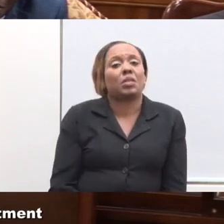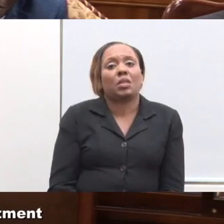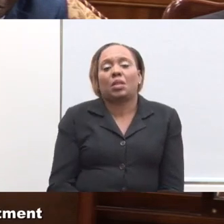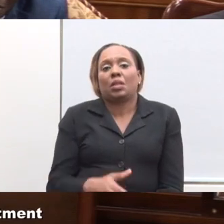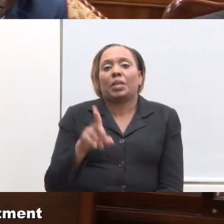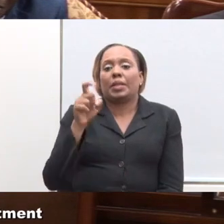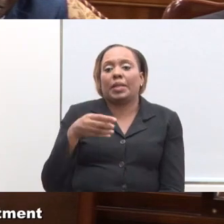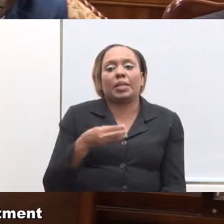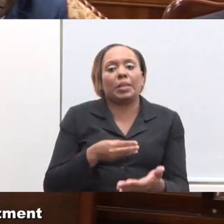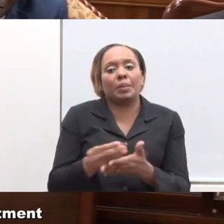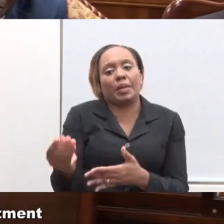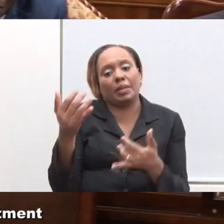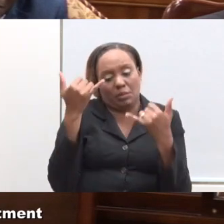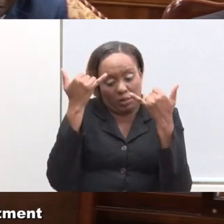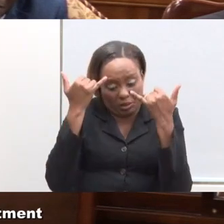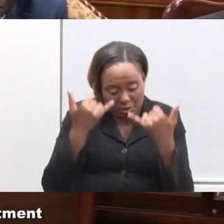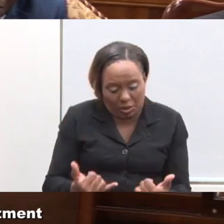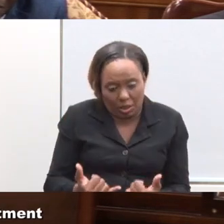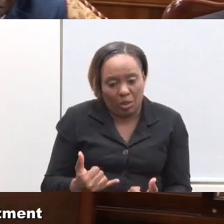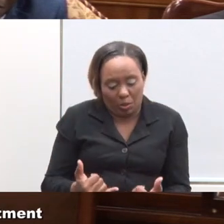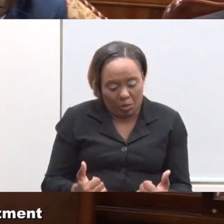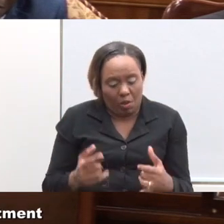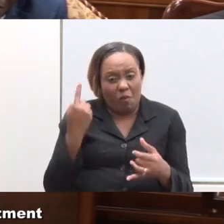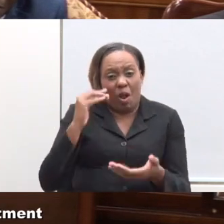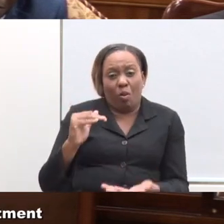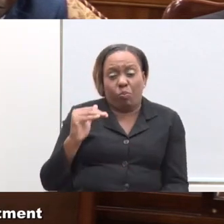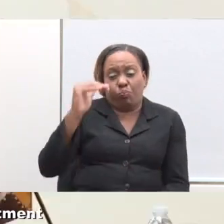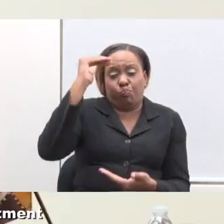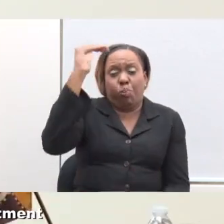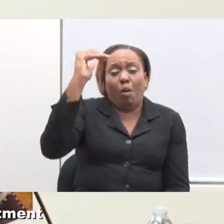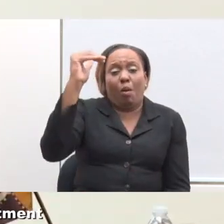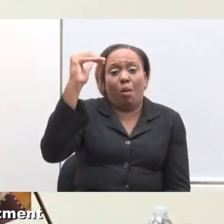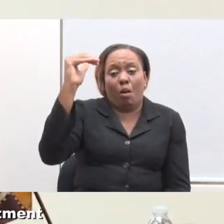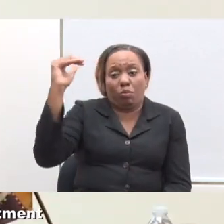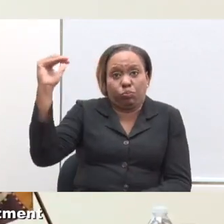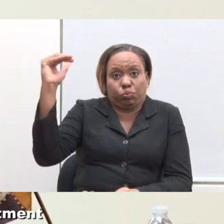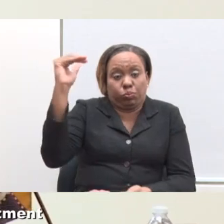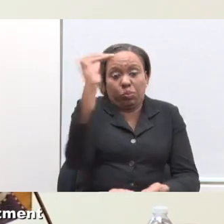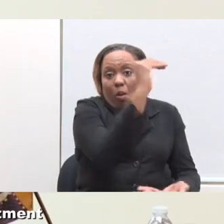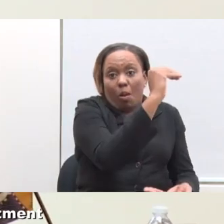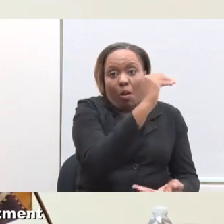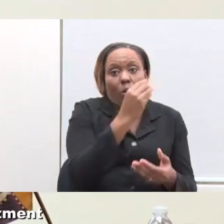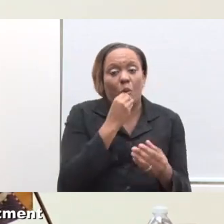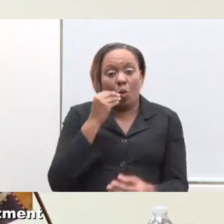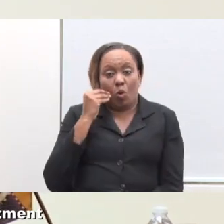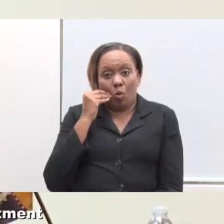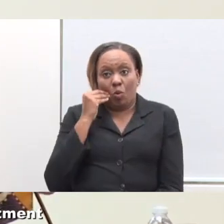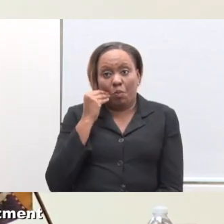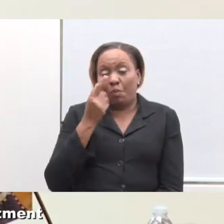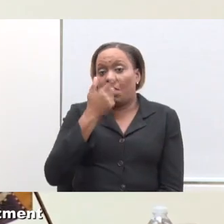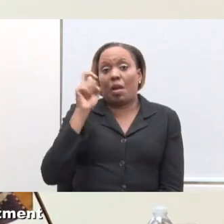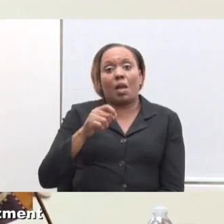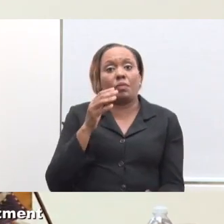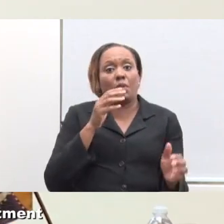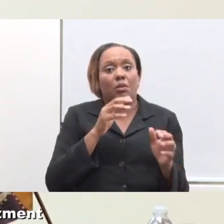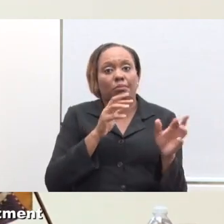get what they need to batten down, because we have told them that prepare yourself and get ready, particularly for the older members